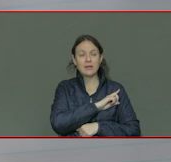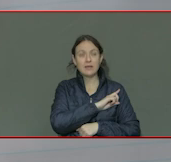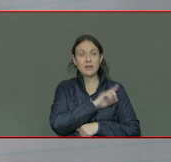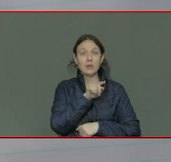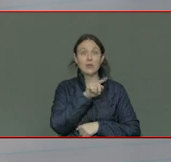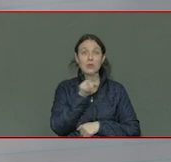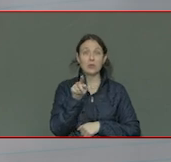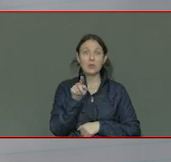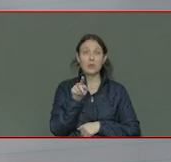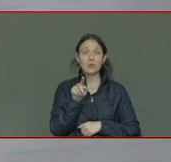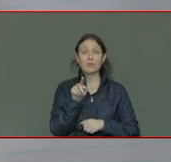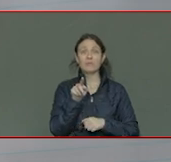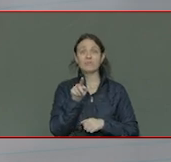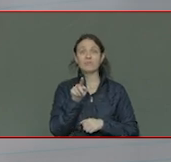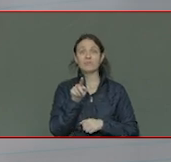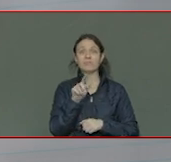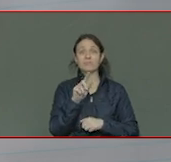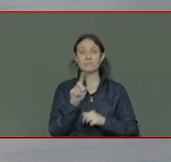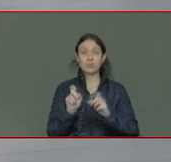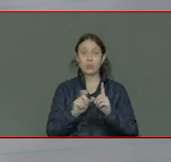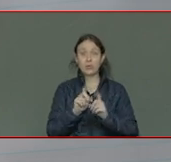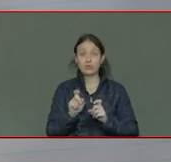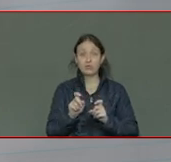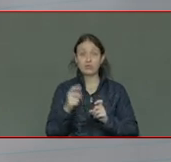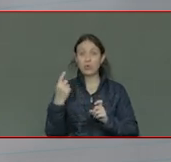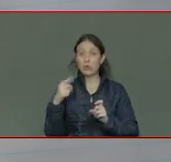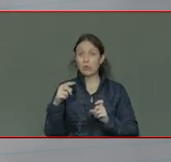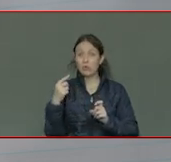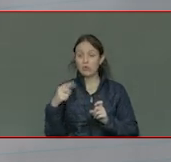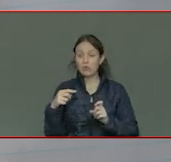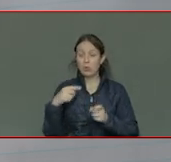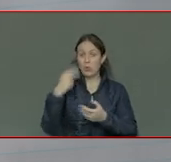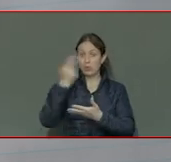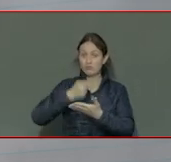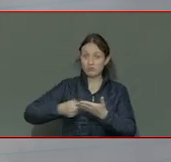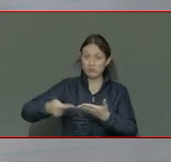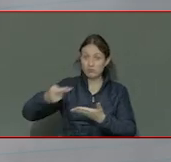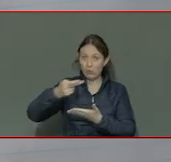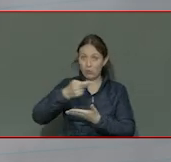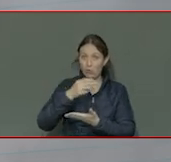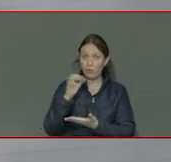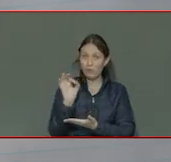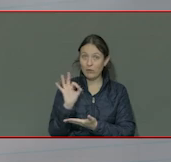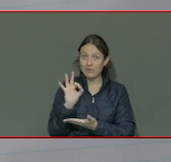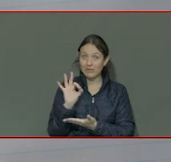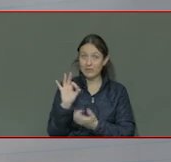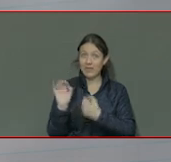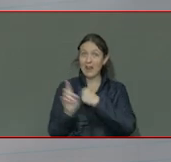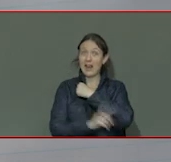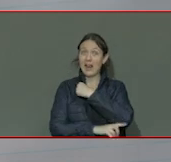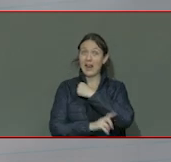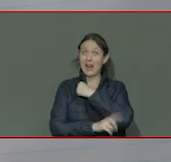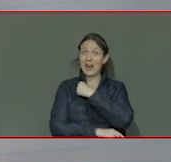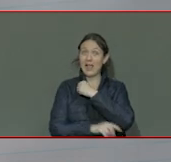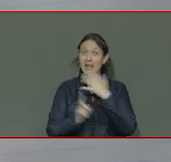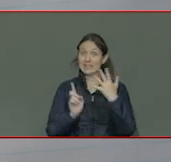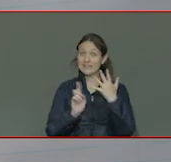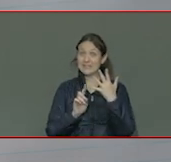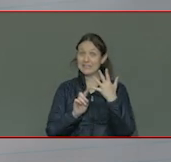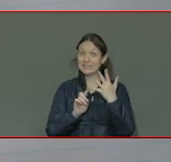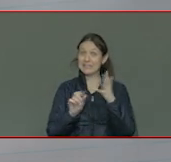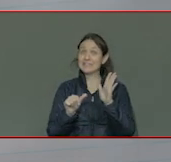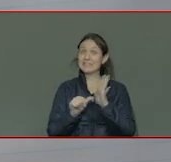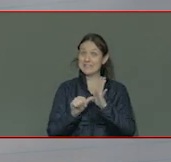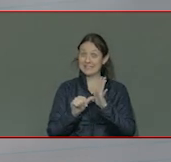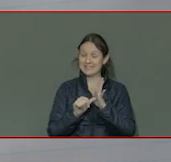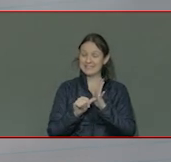to my labeled free body diagram, the last one is also important. So if